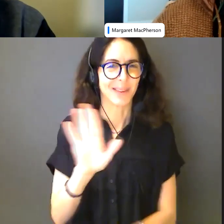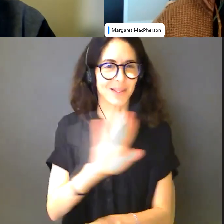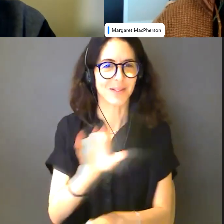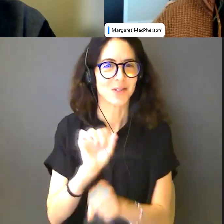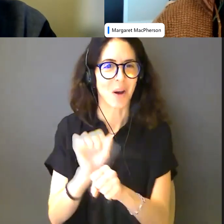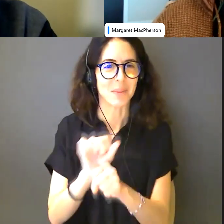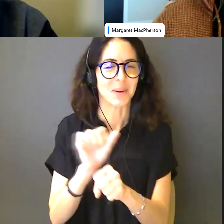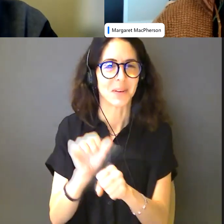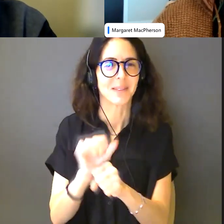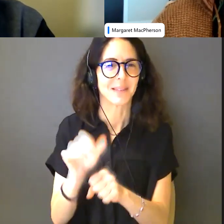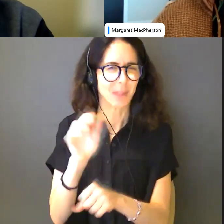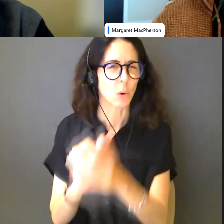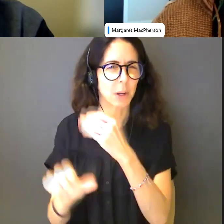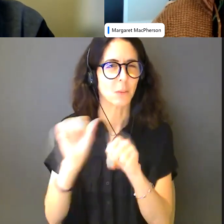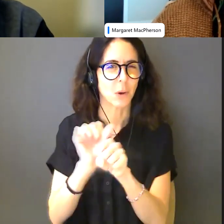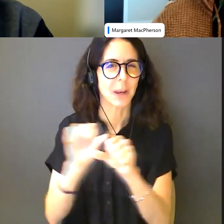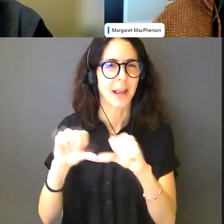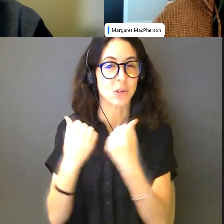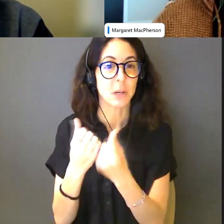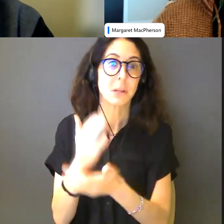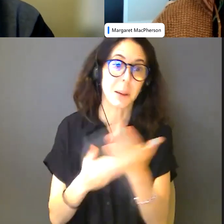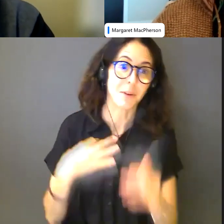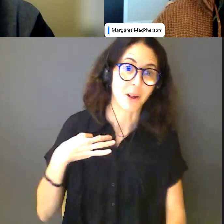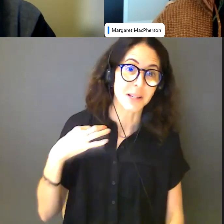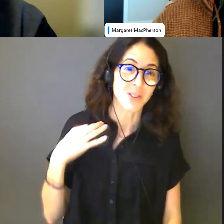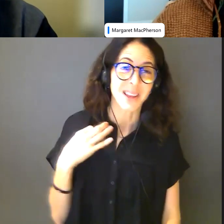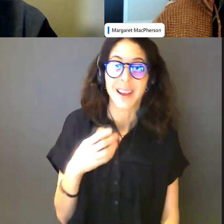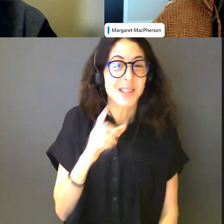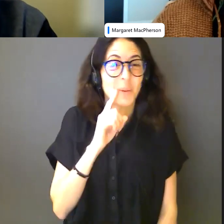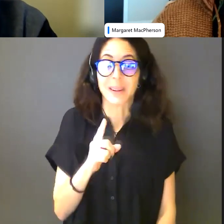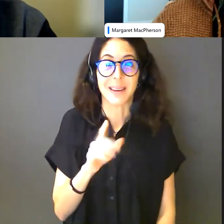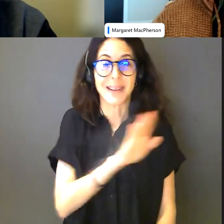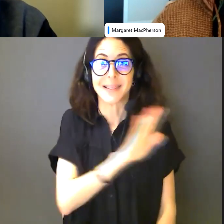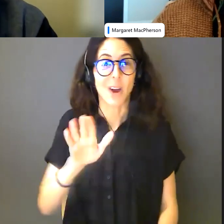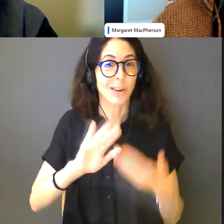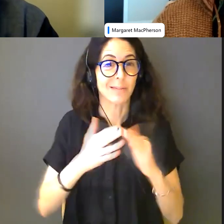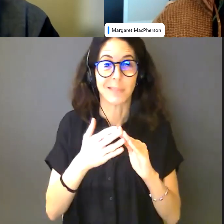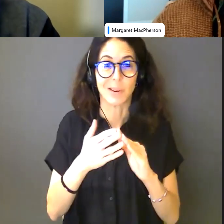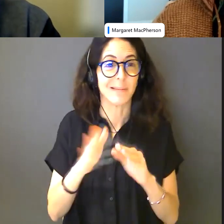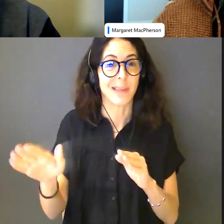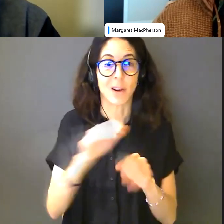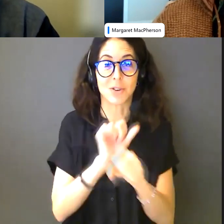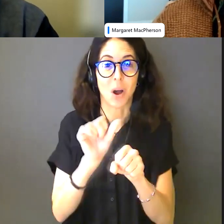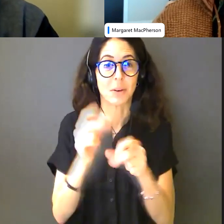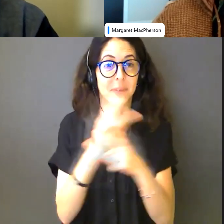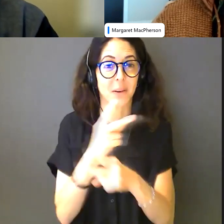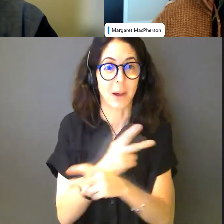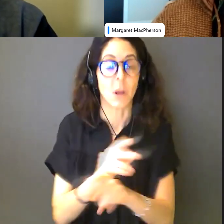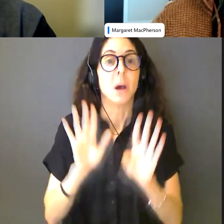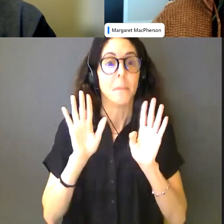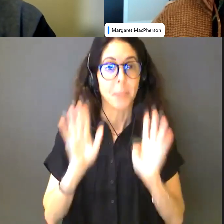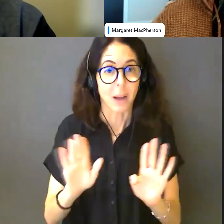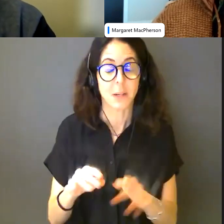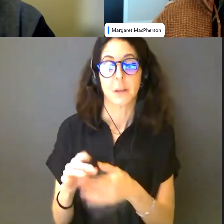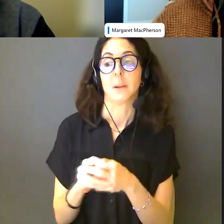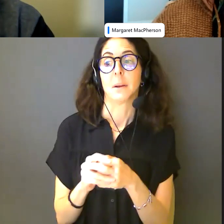the agency. Some of them are volunteers, and it's up to the community to figure that out. But the coordinators of the